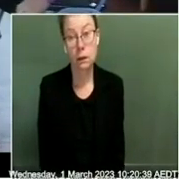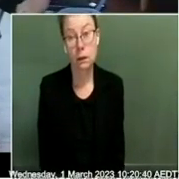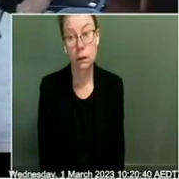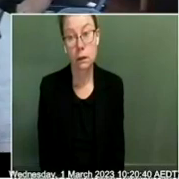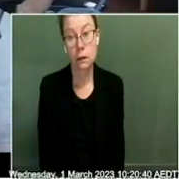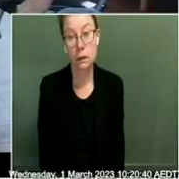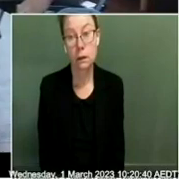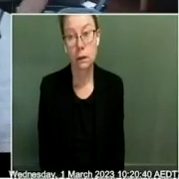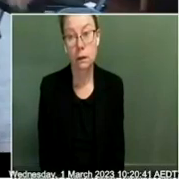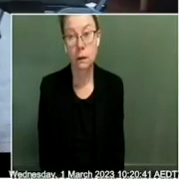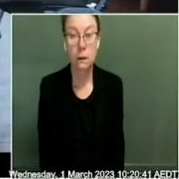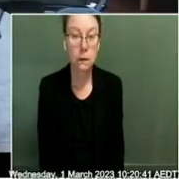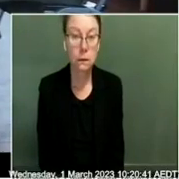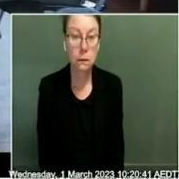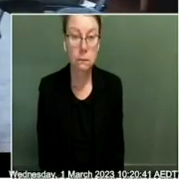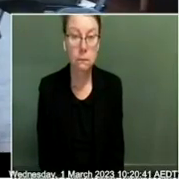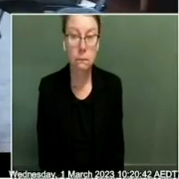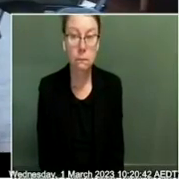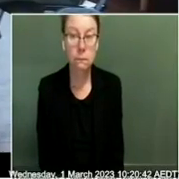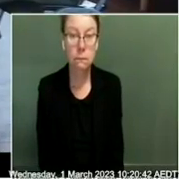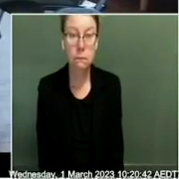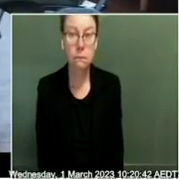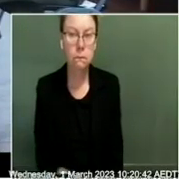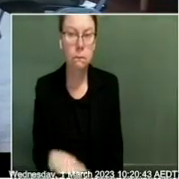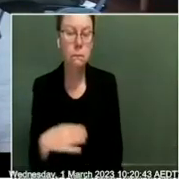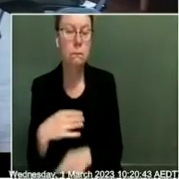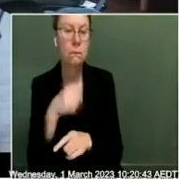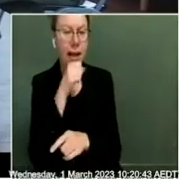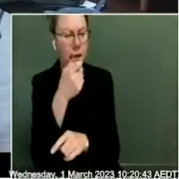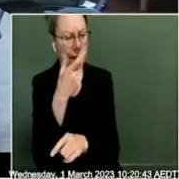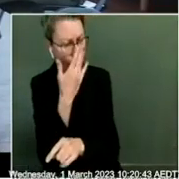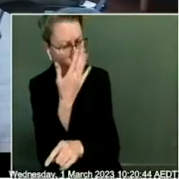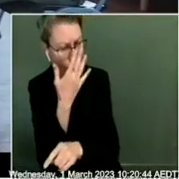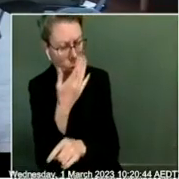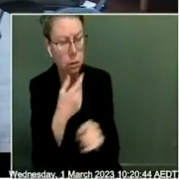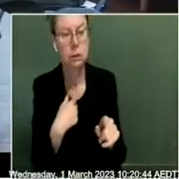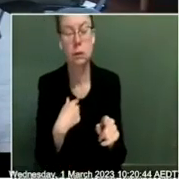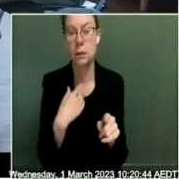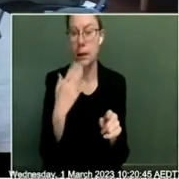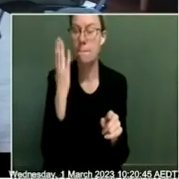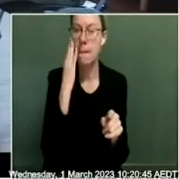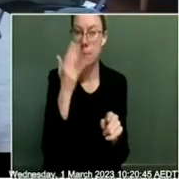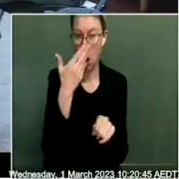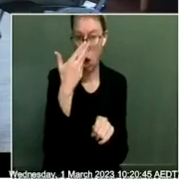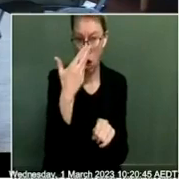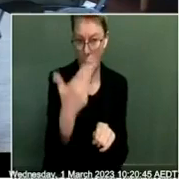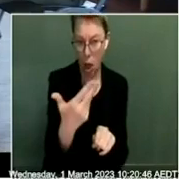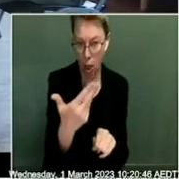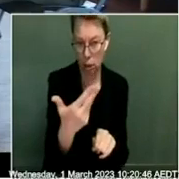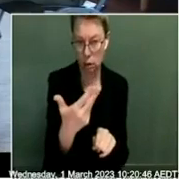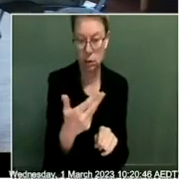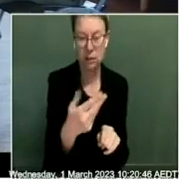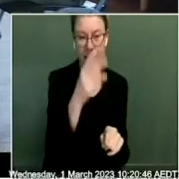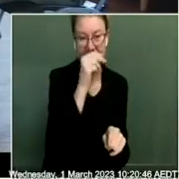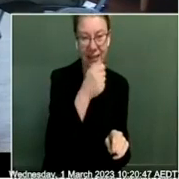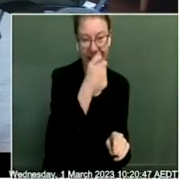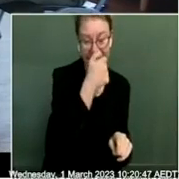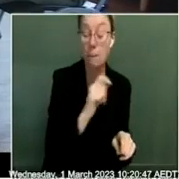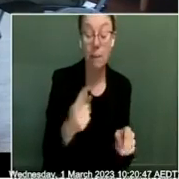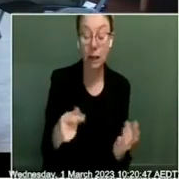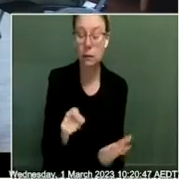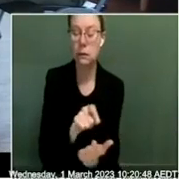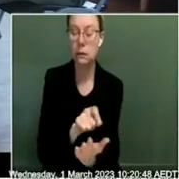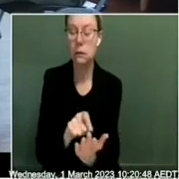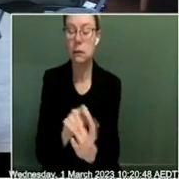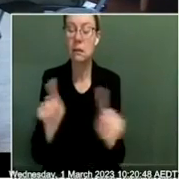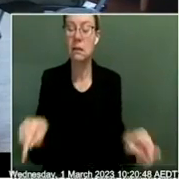How old were they? Mum was 9. Uncle Ronnie was 6. Yeah. And they've even got the ages wrong, you know, like the way our mob was